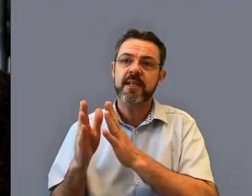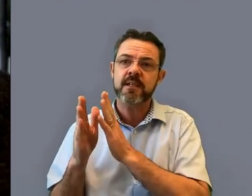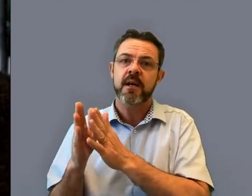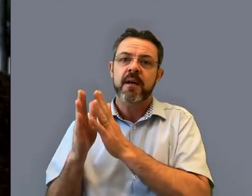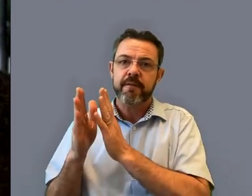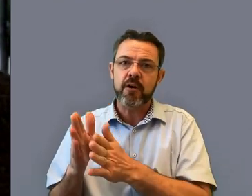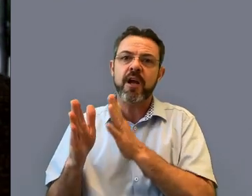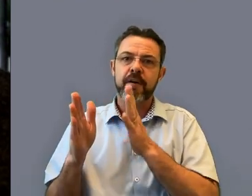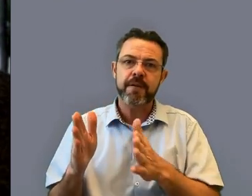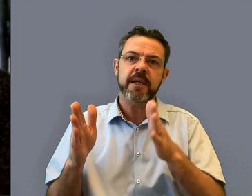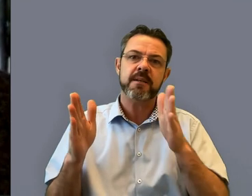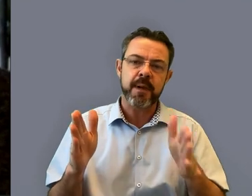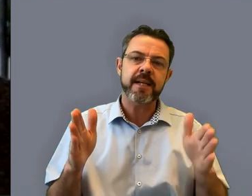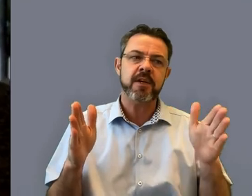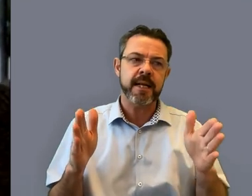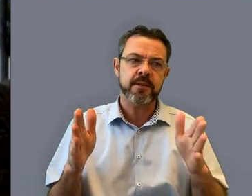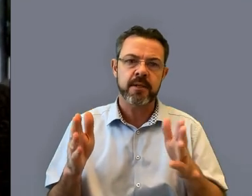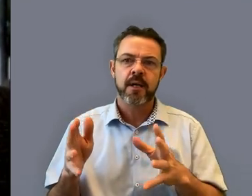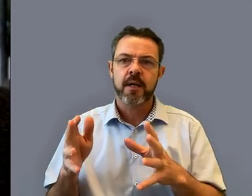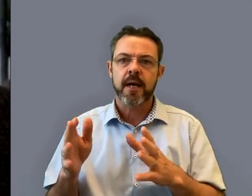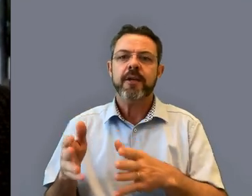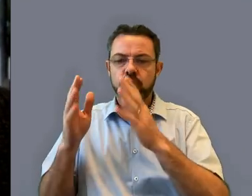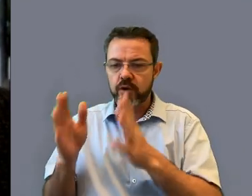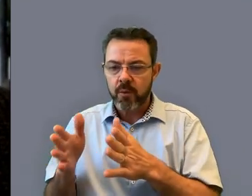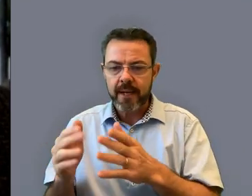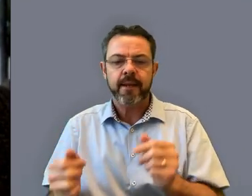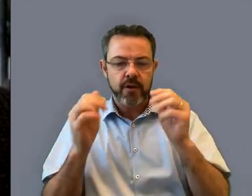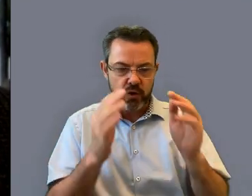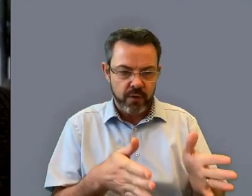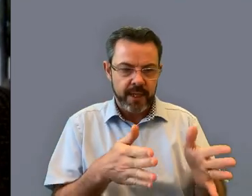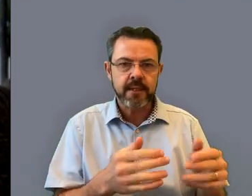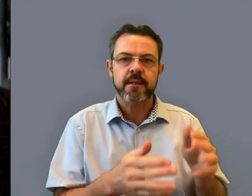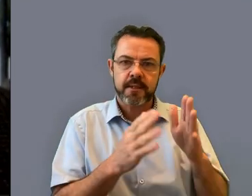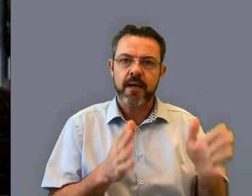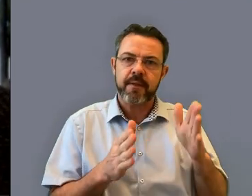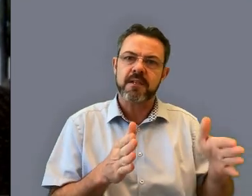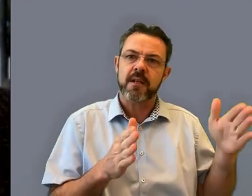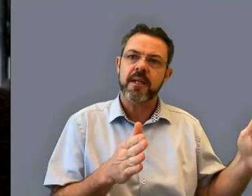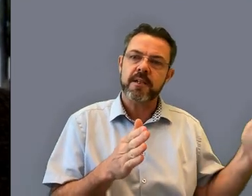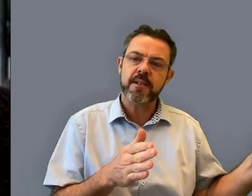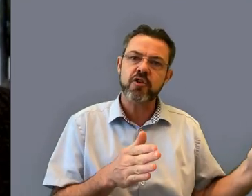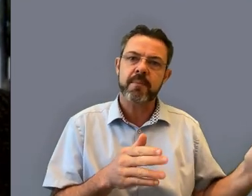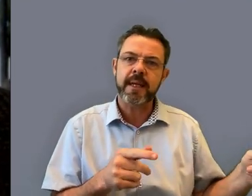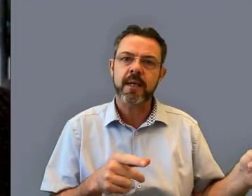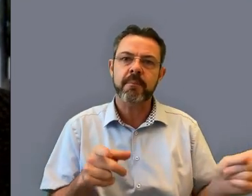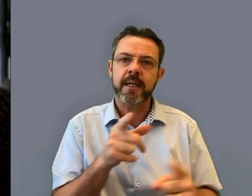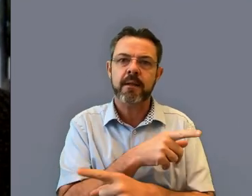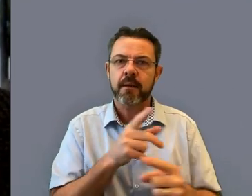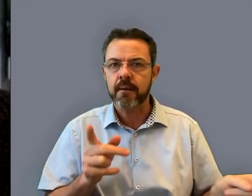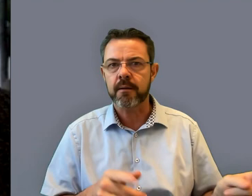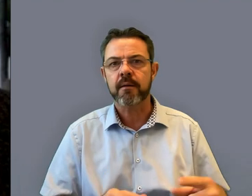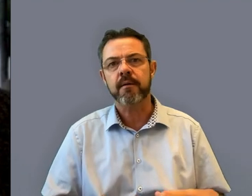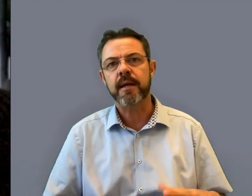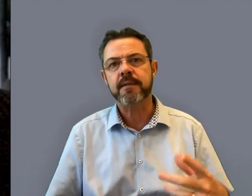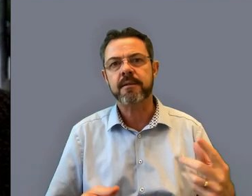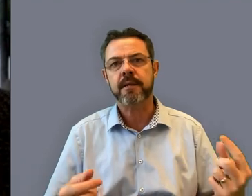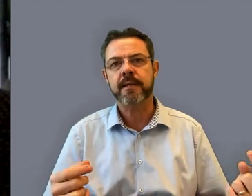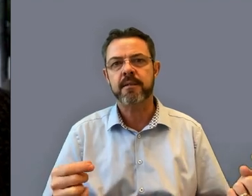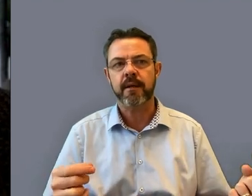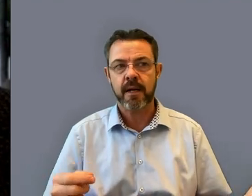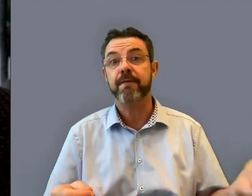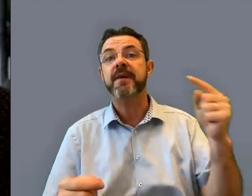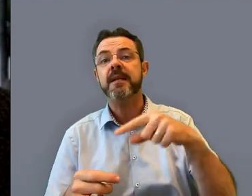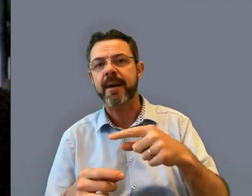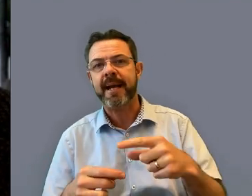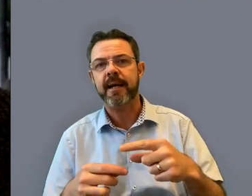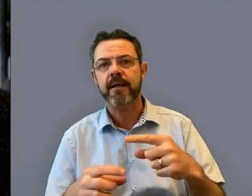we see these very often in supply chain as you do the one, then you do the next, and it's kind of this linear decision making. But it's